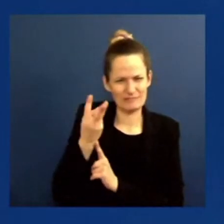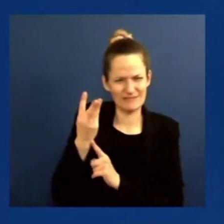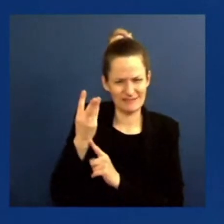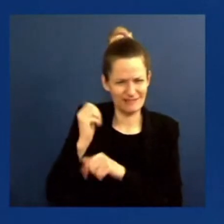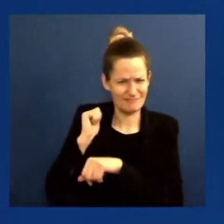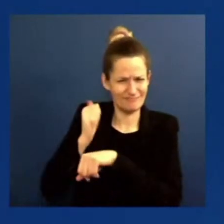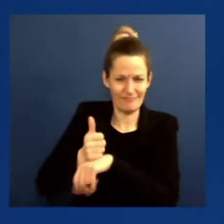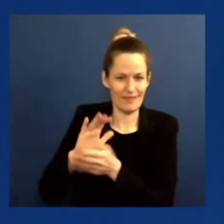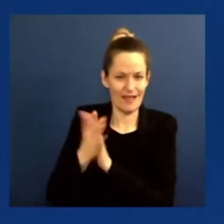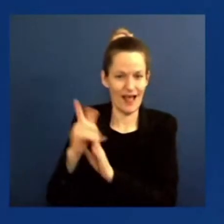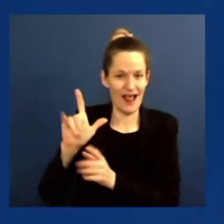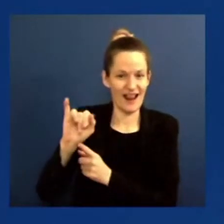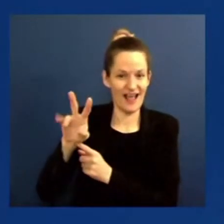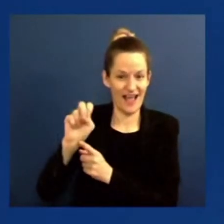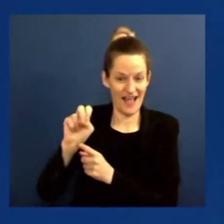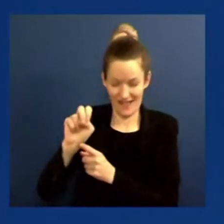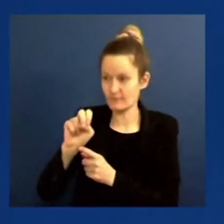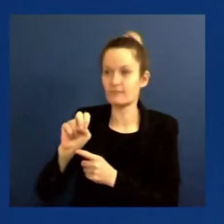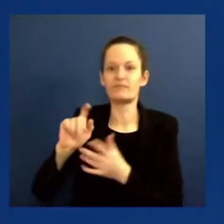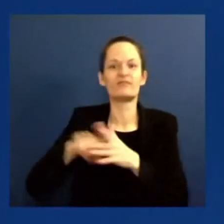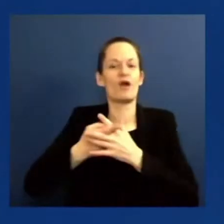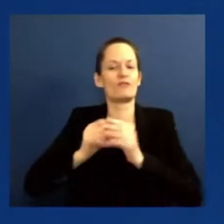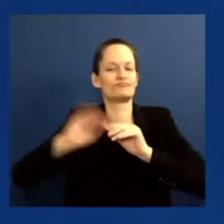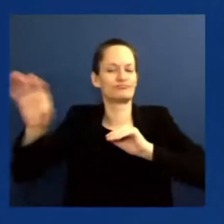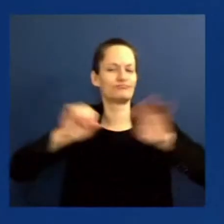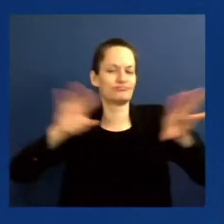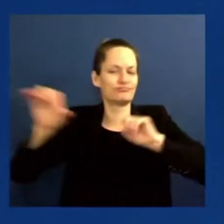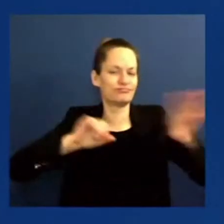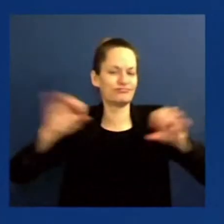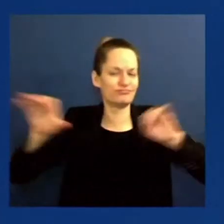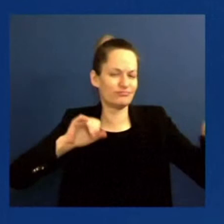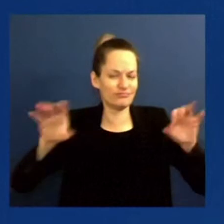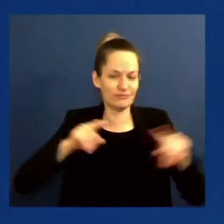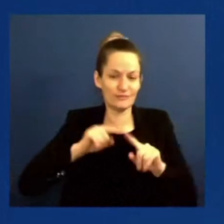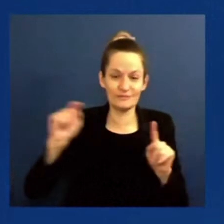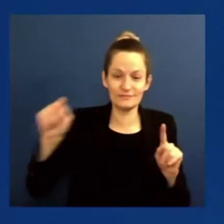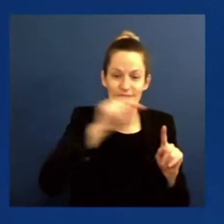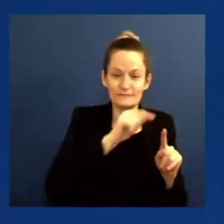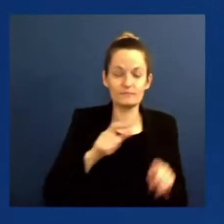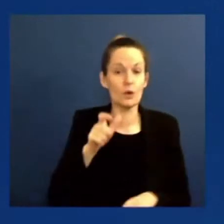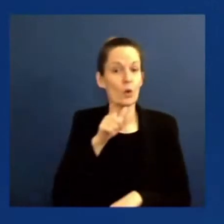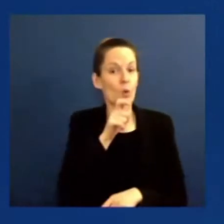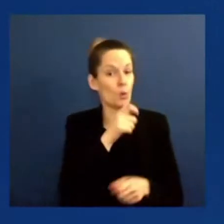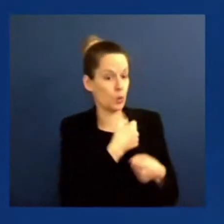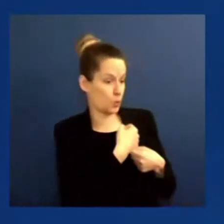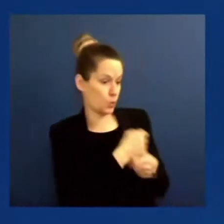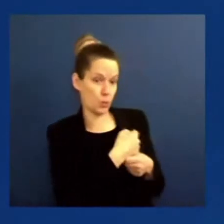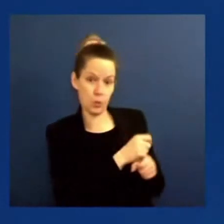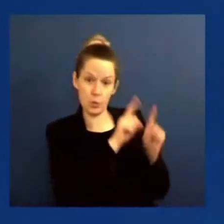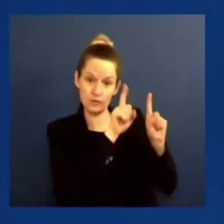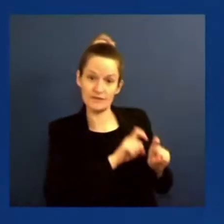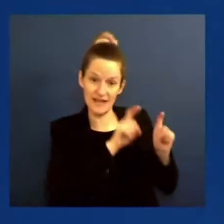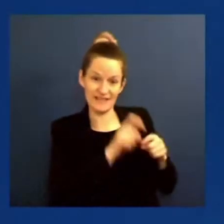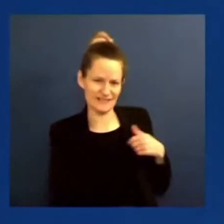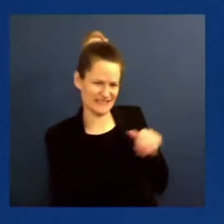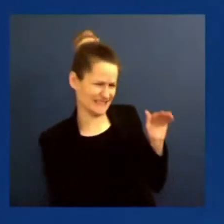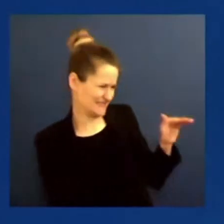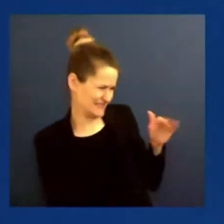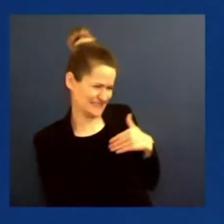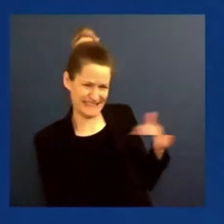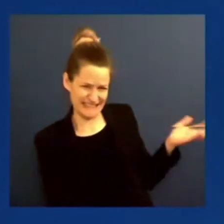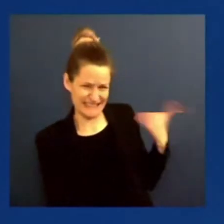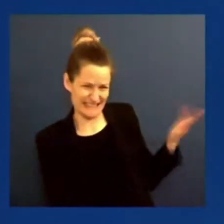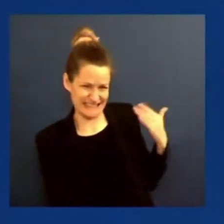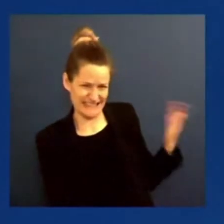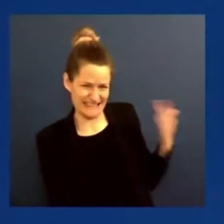testing manufacturers that has been contracted with that as quickly as they deliver tests, we will get them out to the